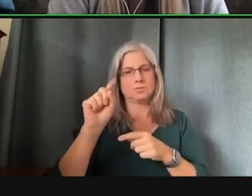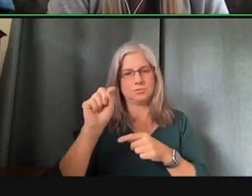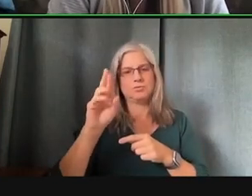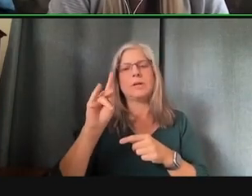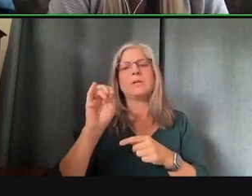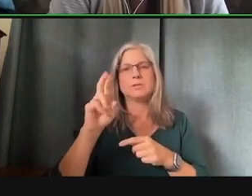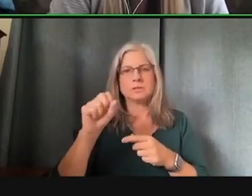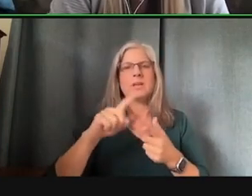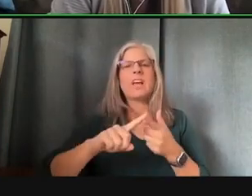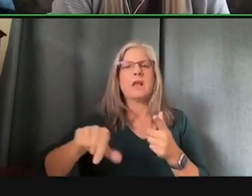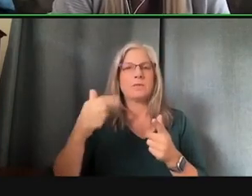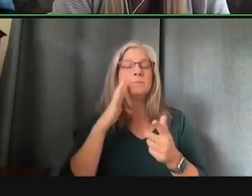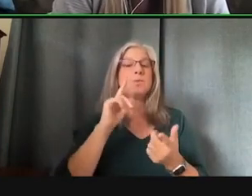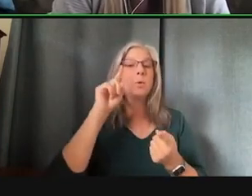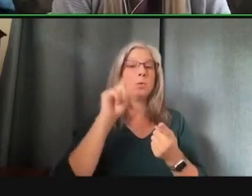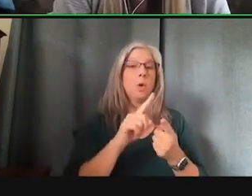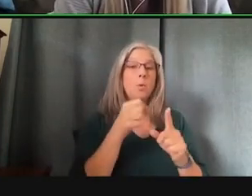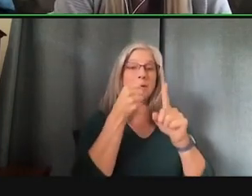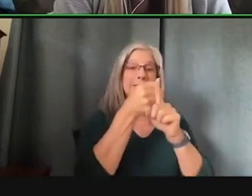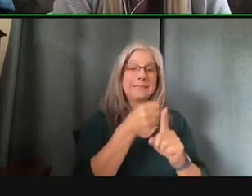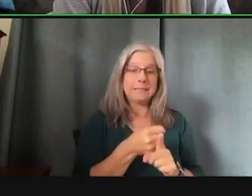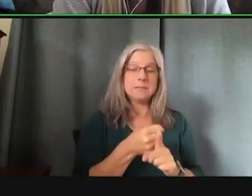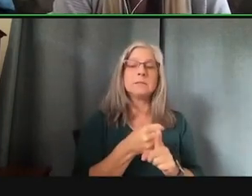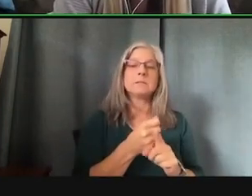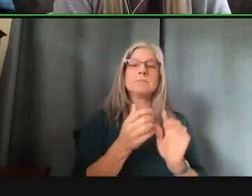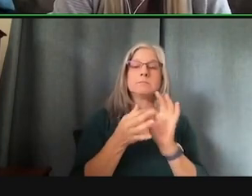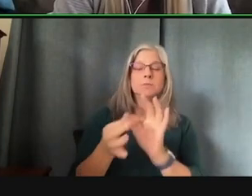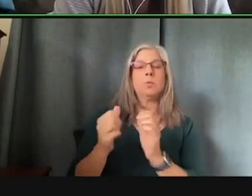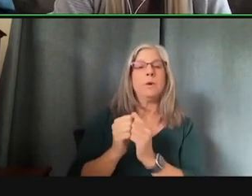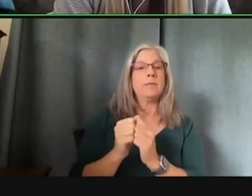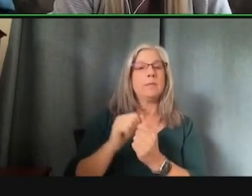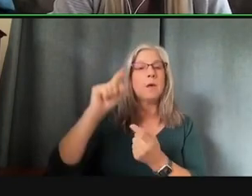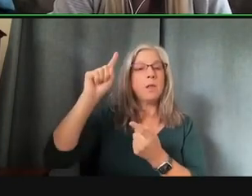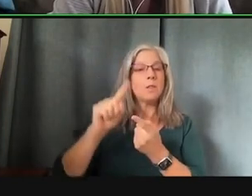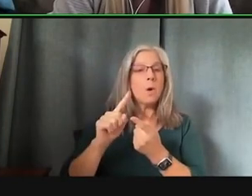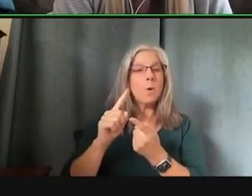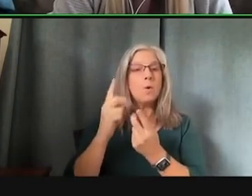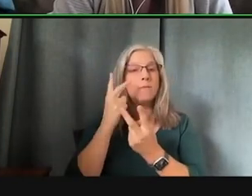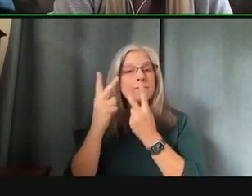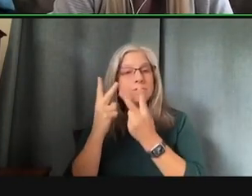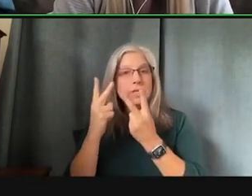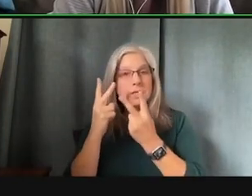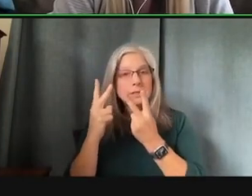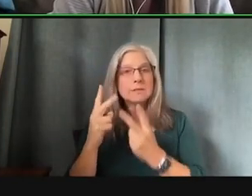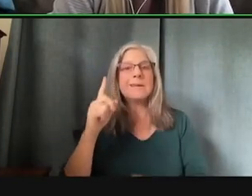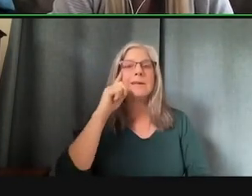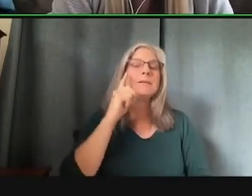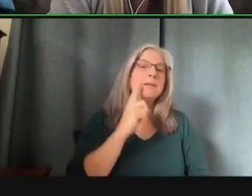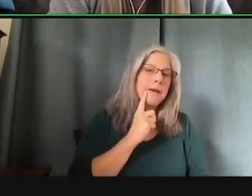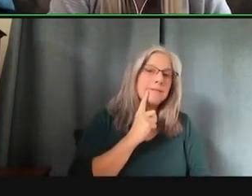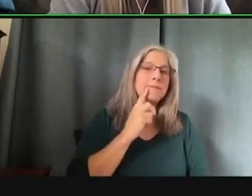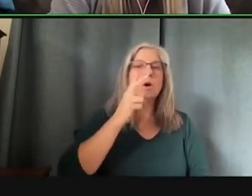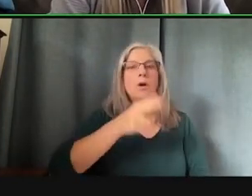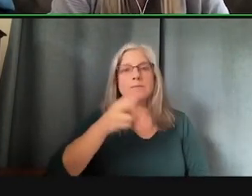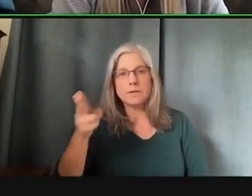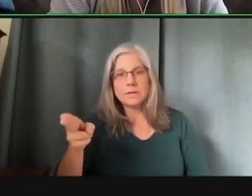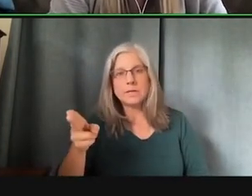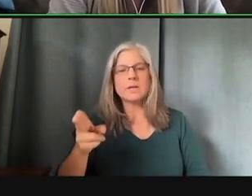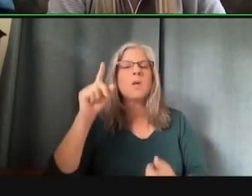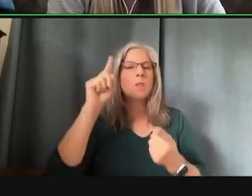is available to students with low vision, deaf or hard of hearing, and orthopedic impairment like cerebral palsy.